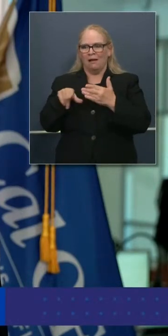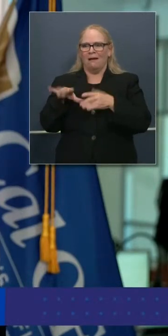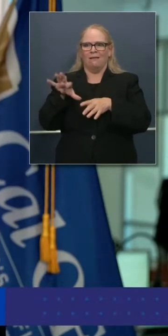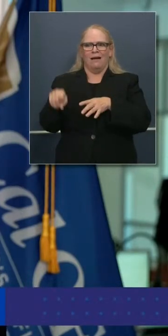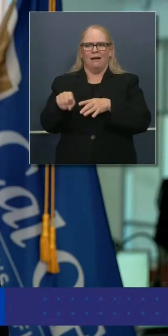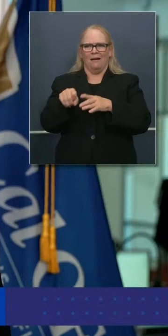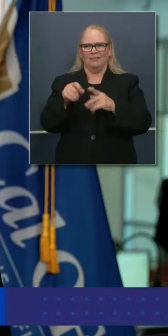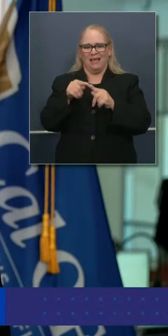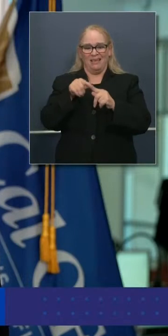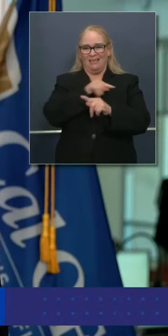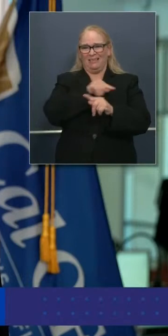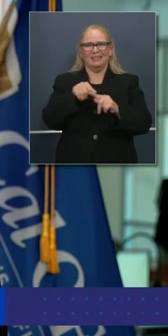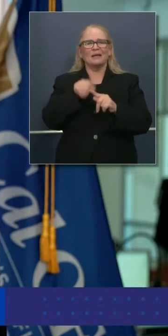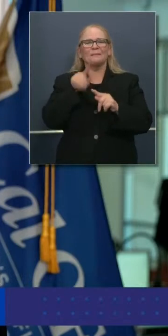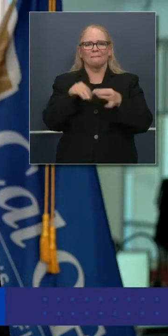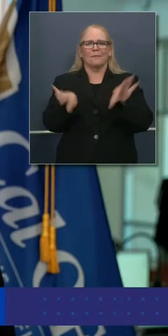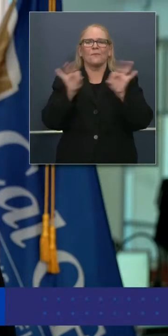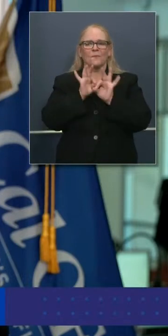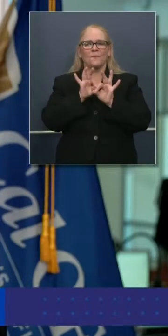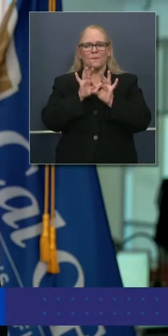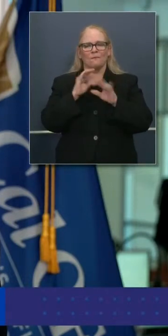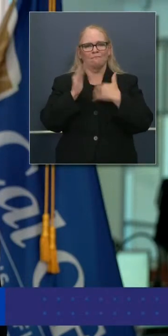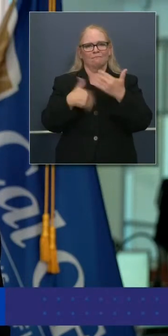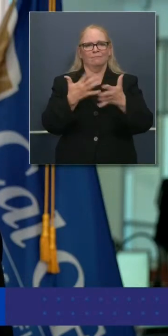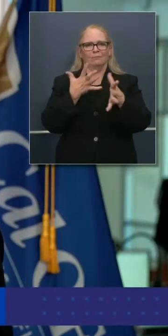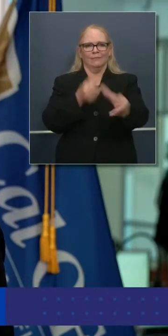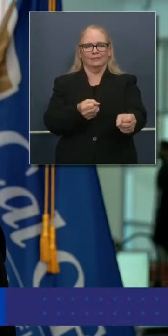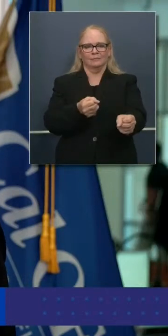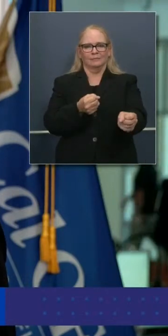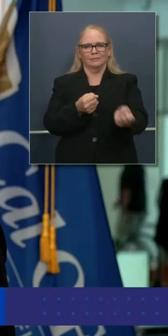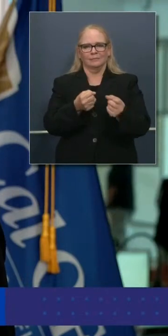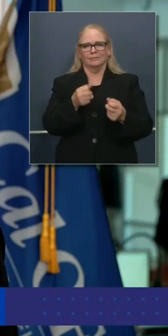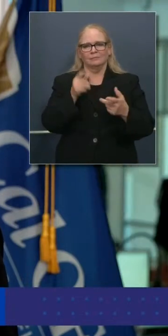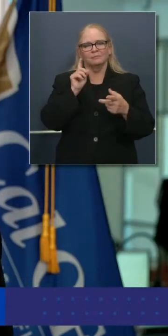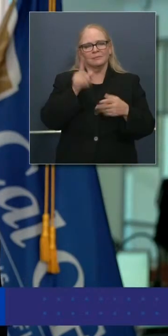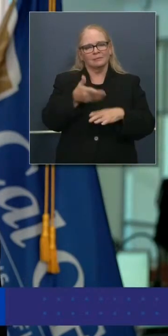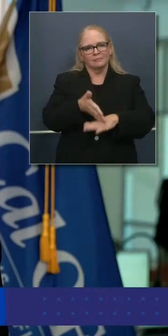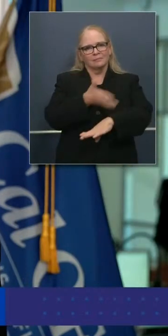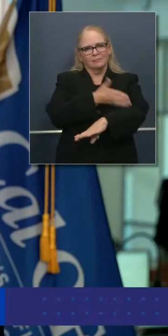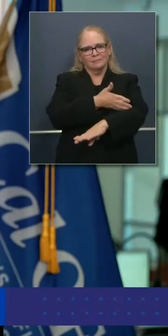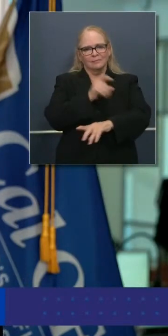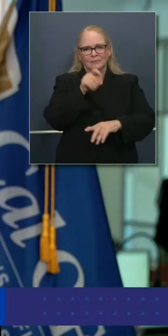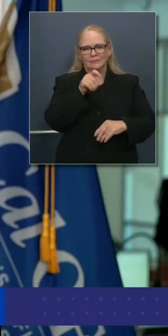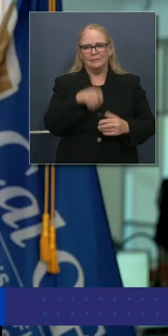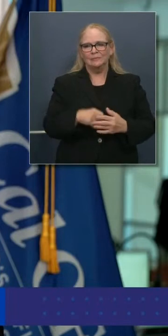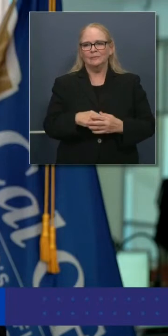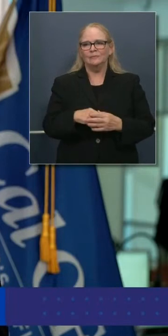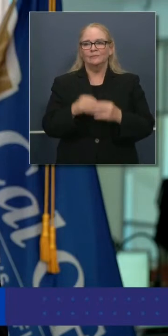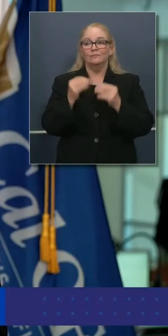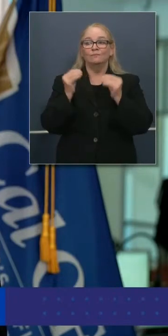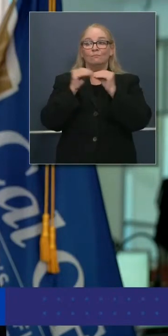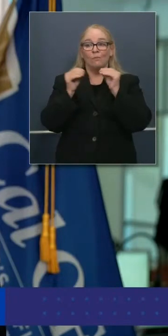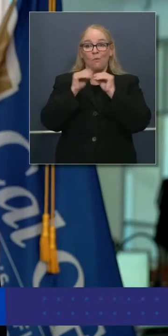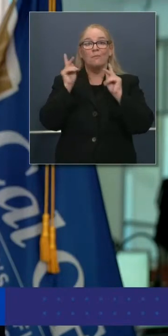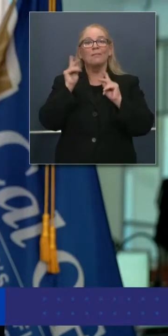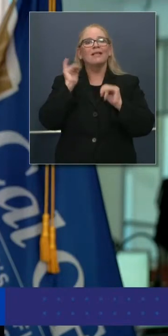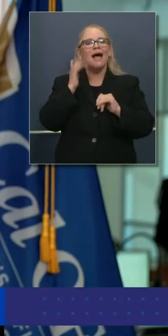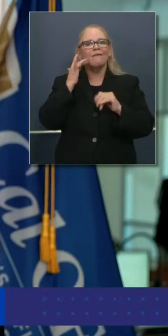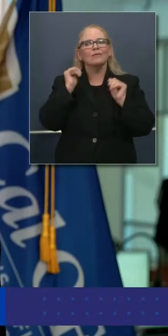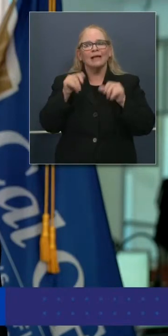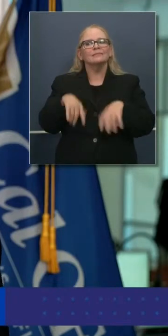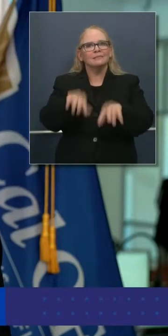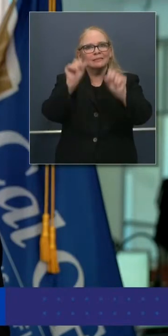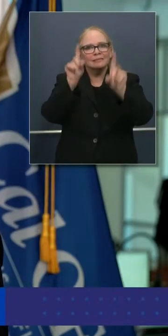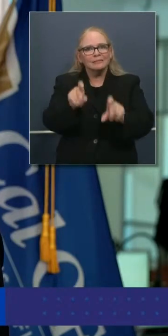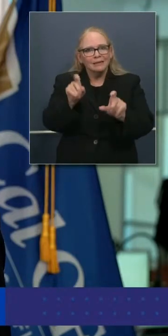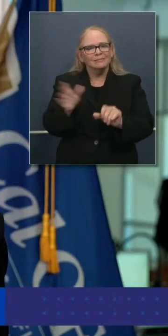we add other laboratories, other collection sites, so more and more Californians can get tested and we can see where those